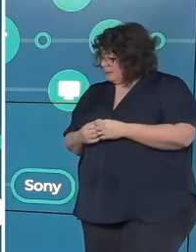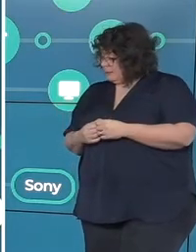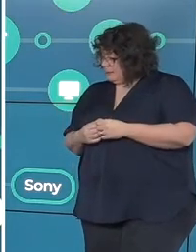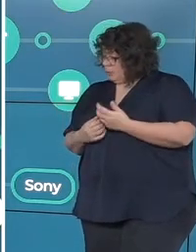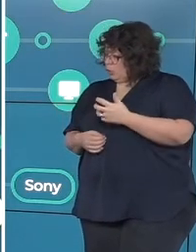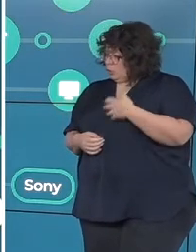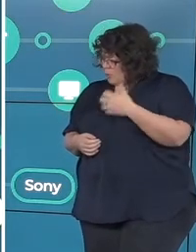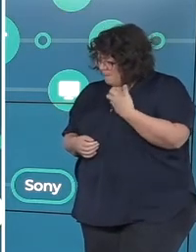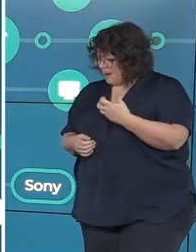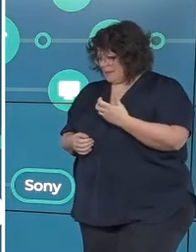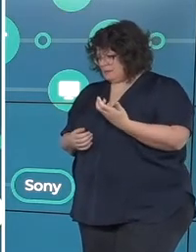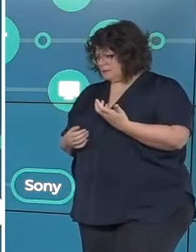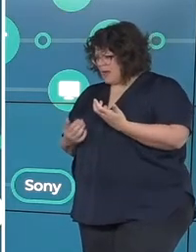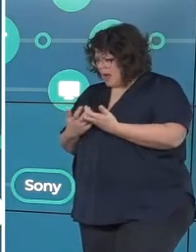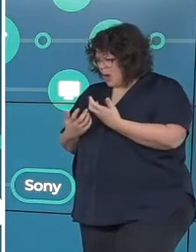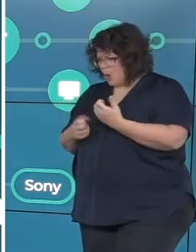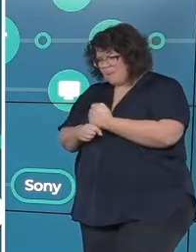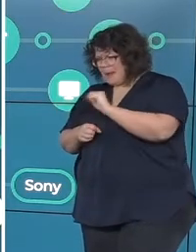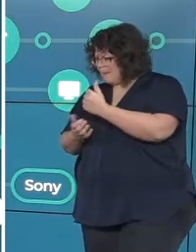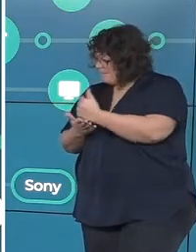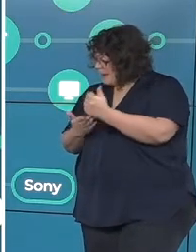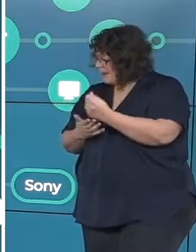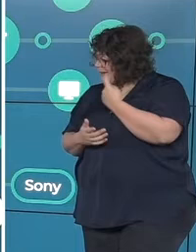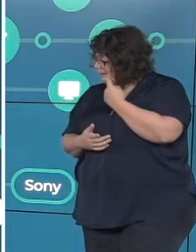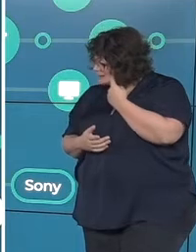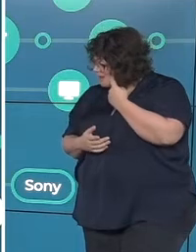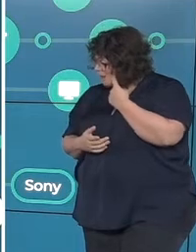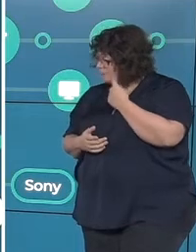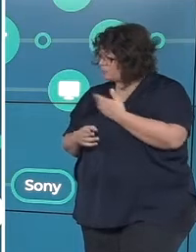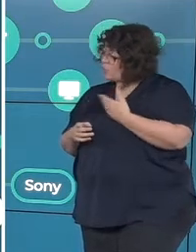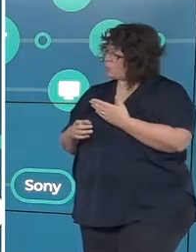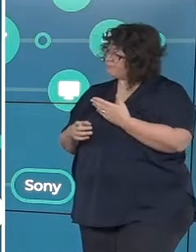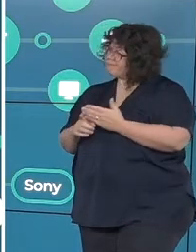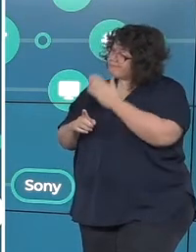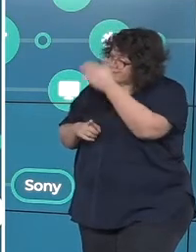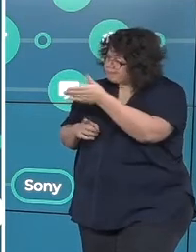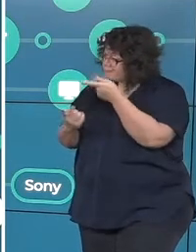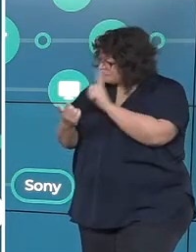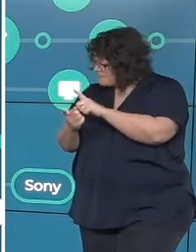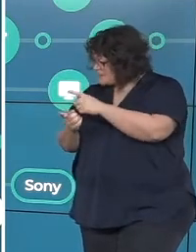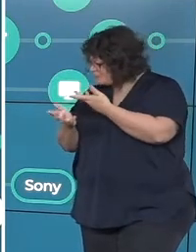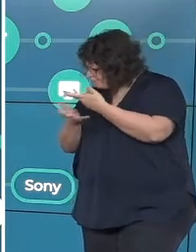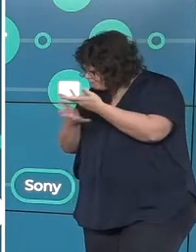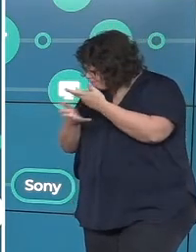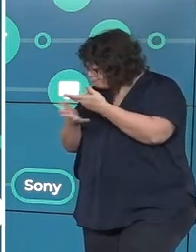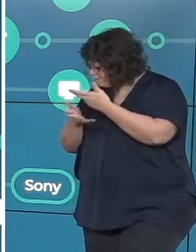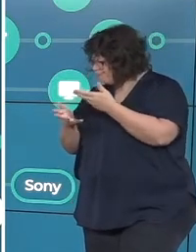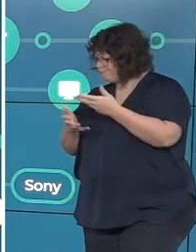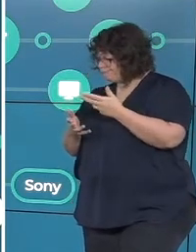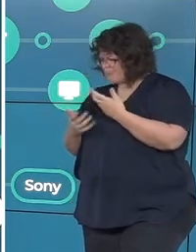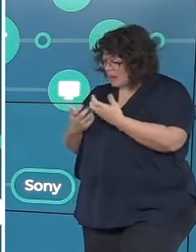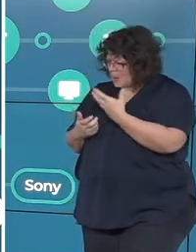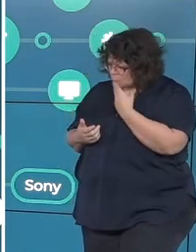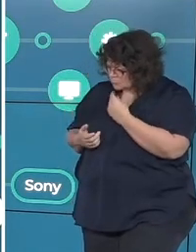with sight loss? How does he use some of his tech and Wizzy assistive tech to, check his emails, to voice call